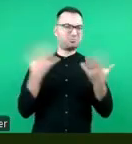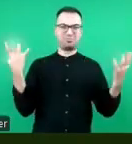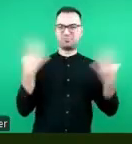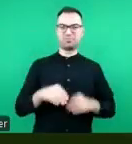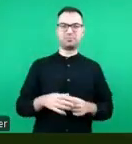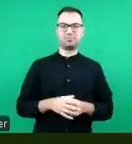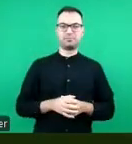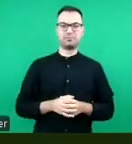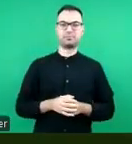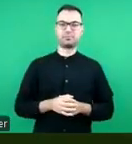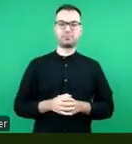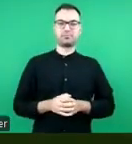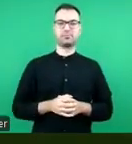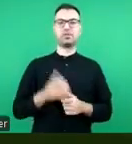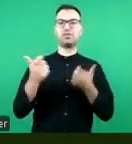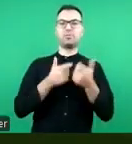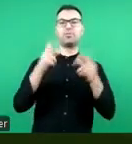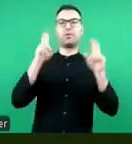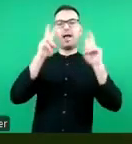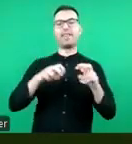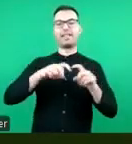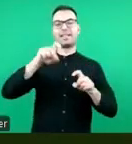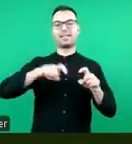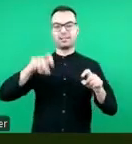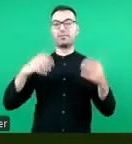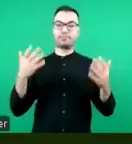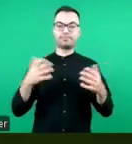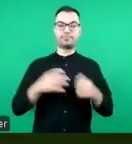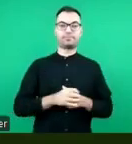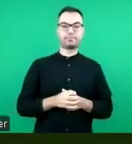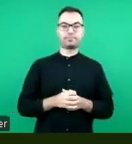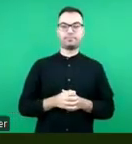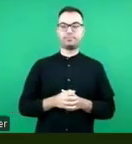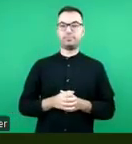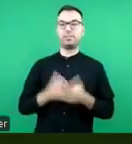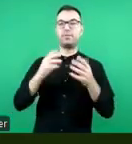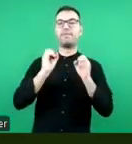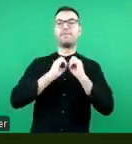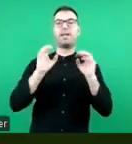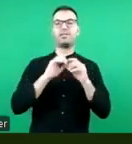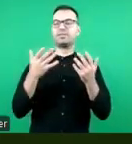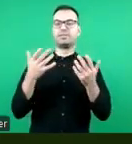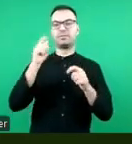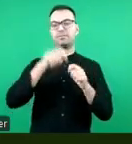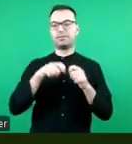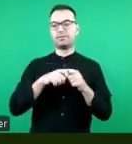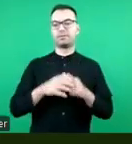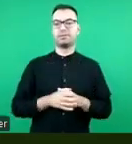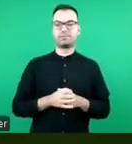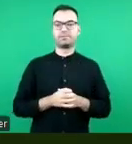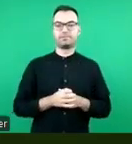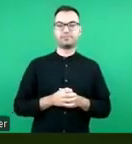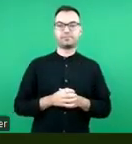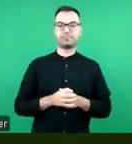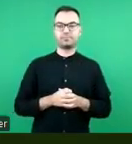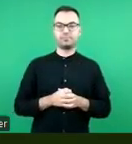we did some statistical analysis with that to explain actually what explains